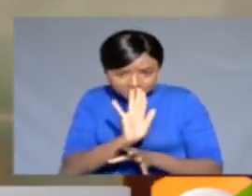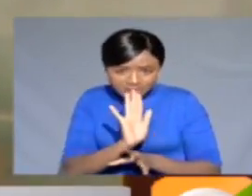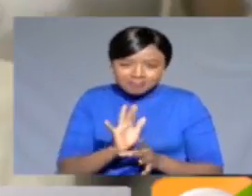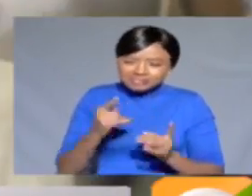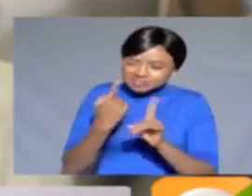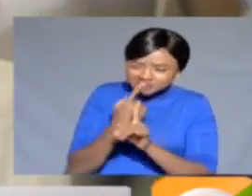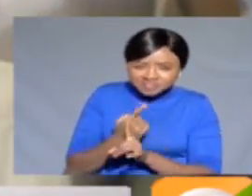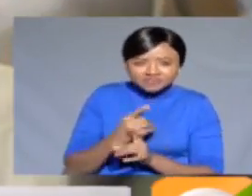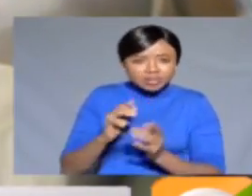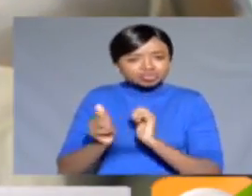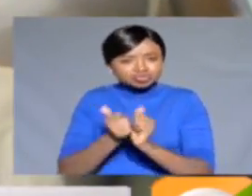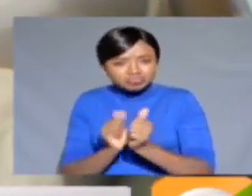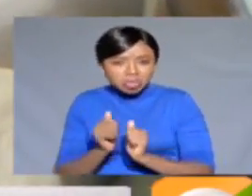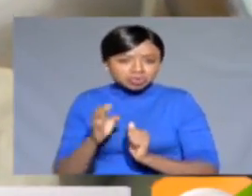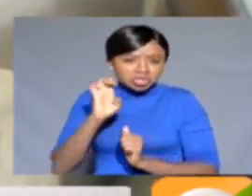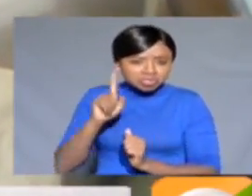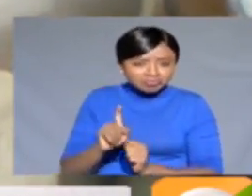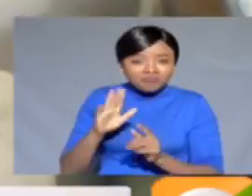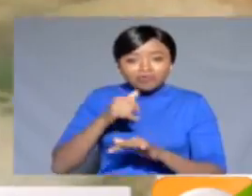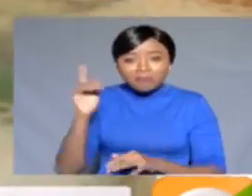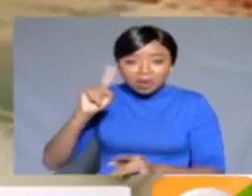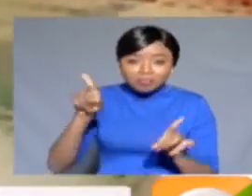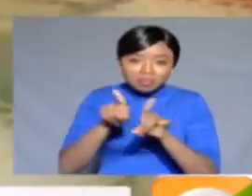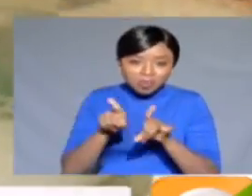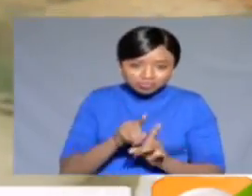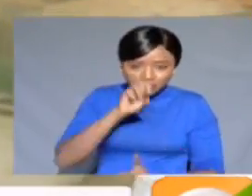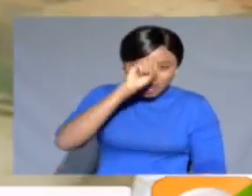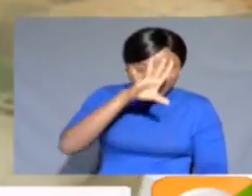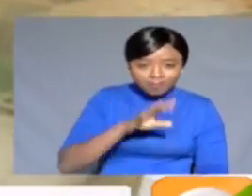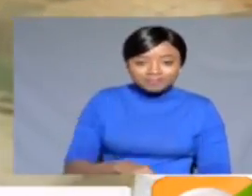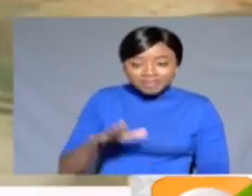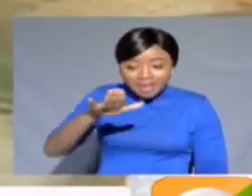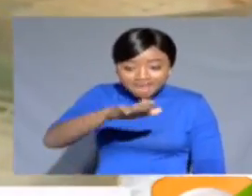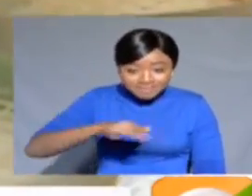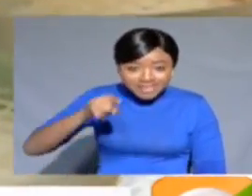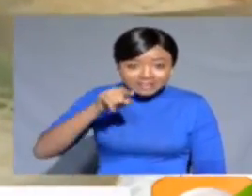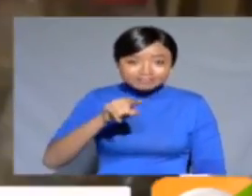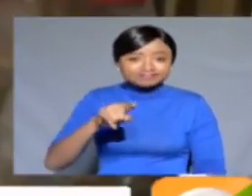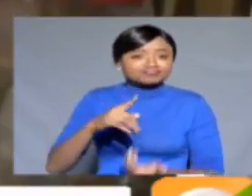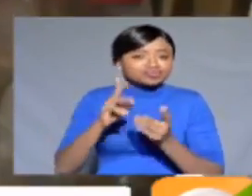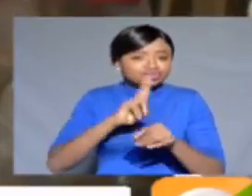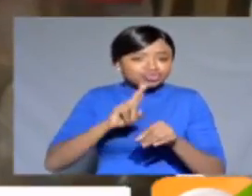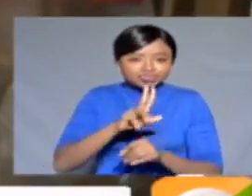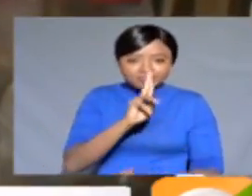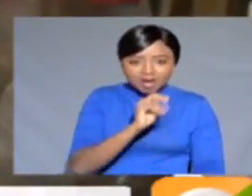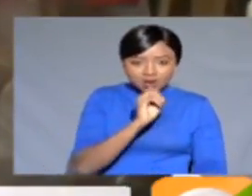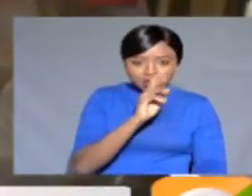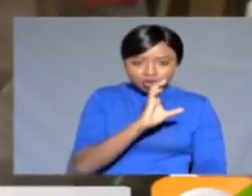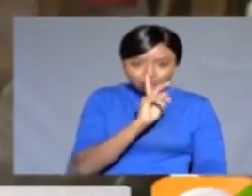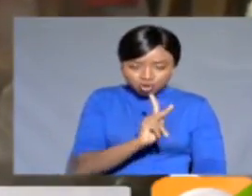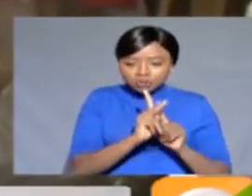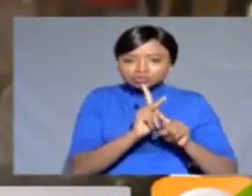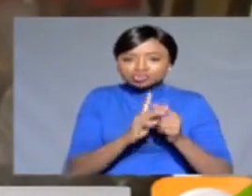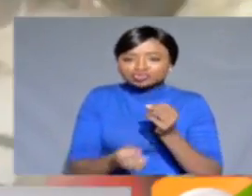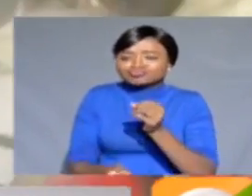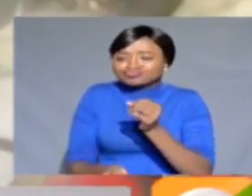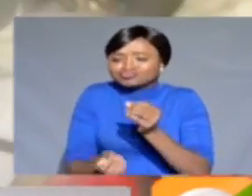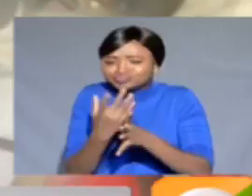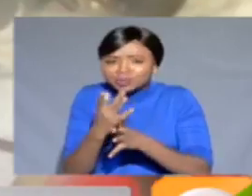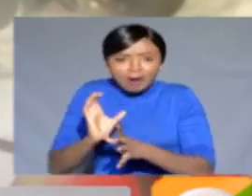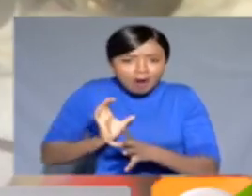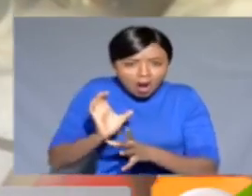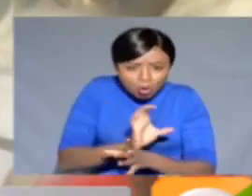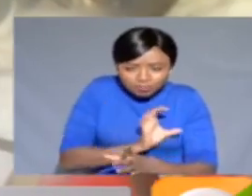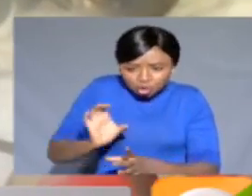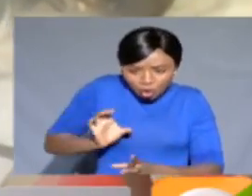sports executives from Nairobi and neighboring Kiambu. The occasion was used by NOC to launch the Sports for All Commission, a commission that is